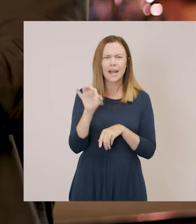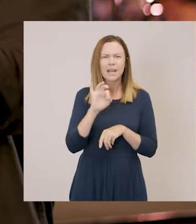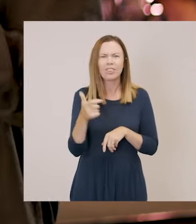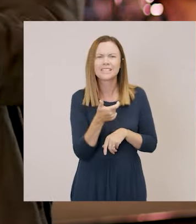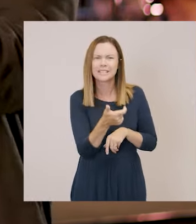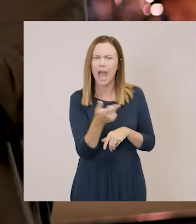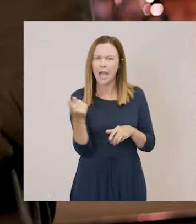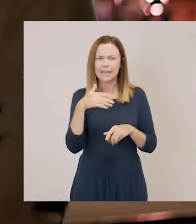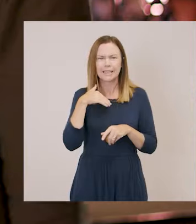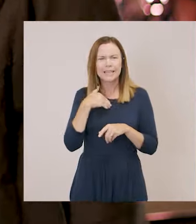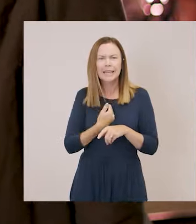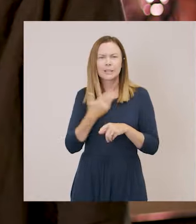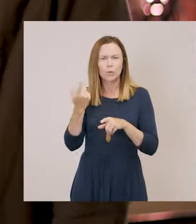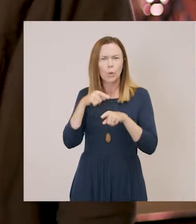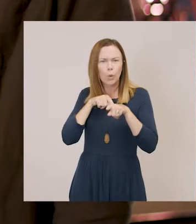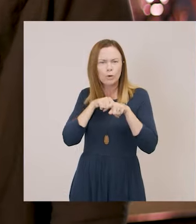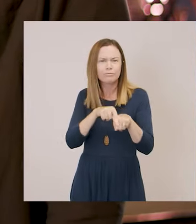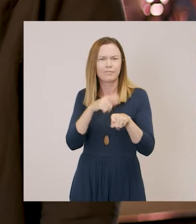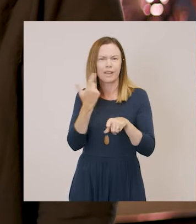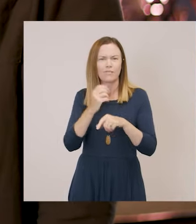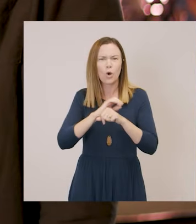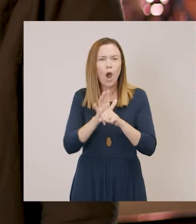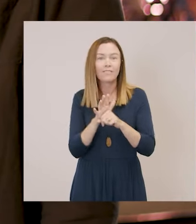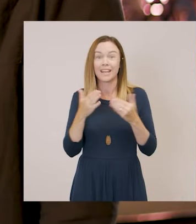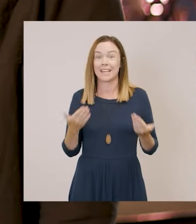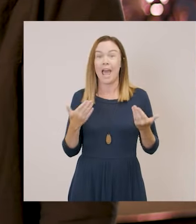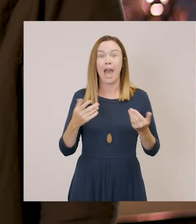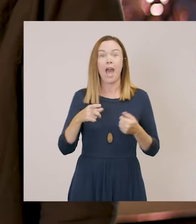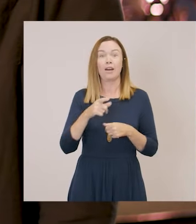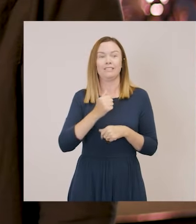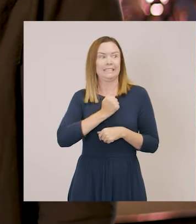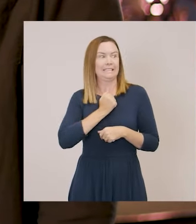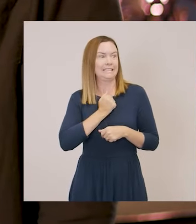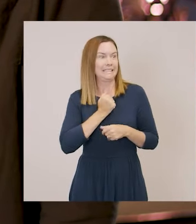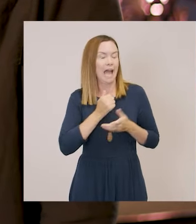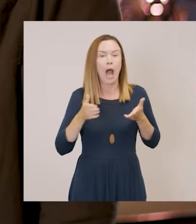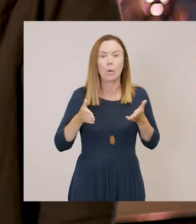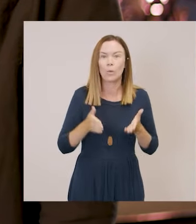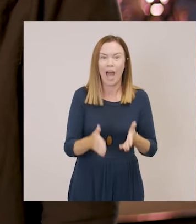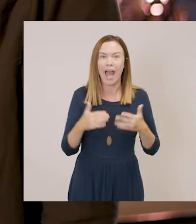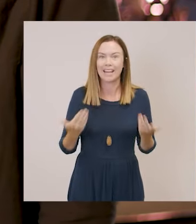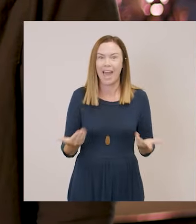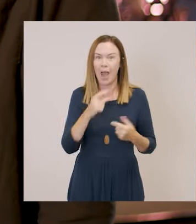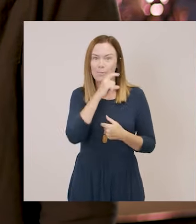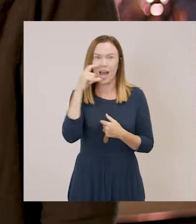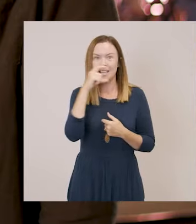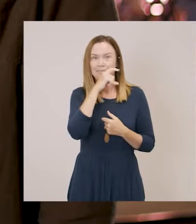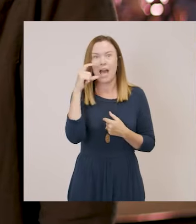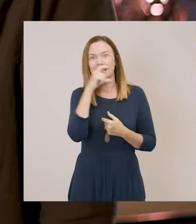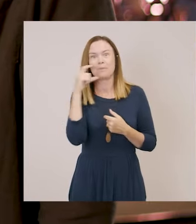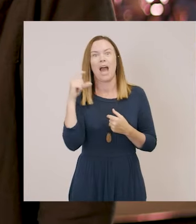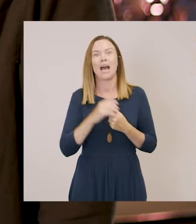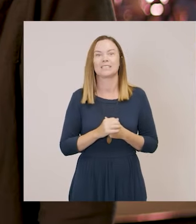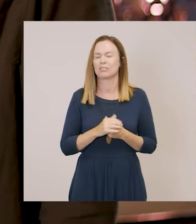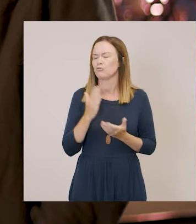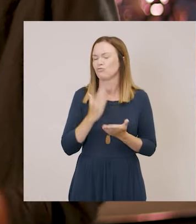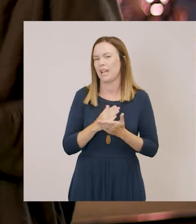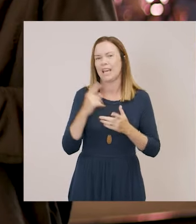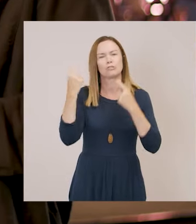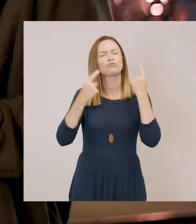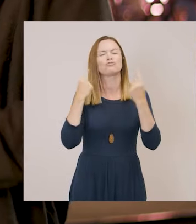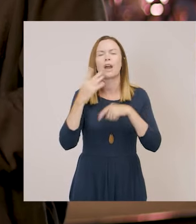why didn't the actor scan in? Like they're going to be traced. We're conditioned that we're in the mask zone. We really are. And you